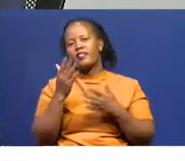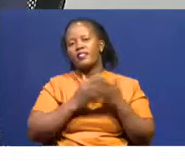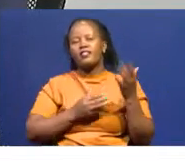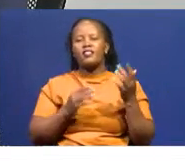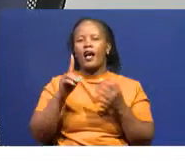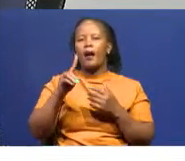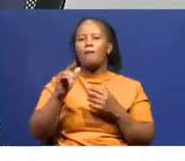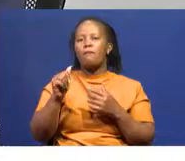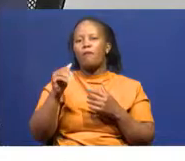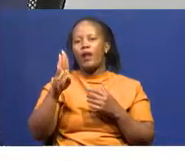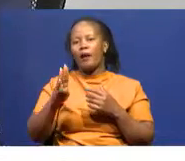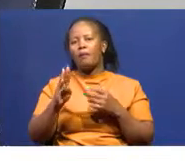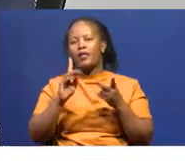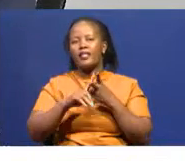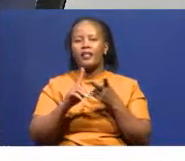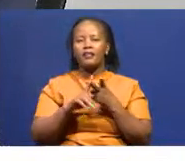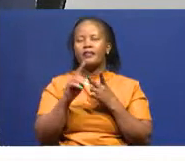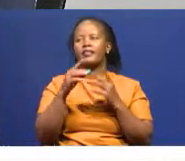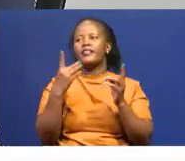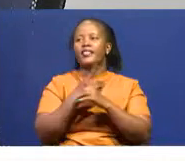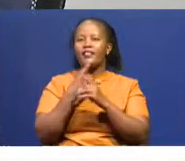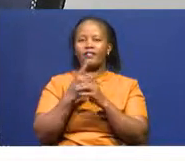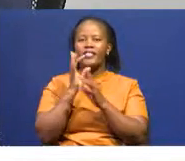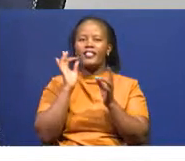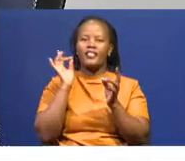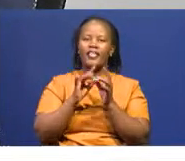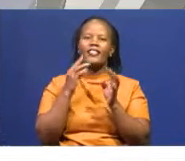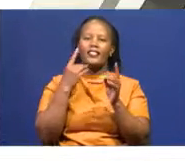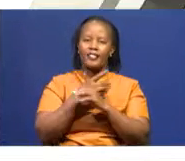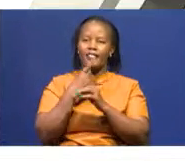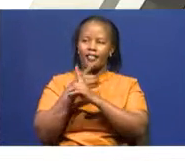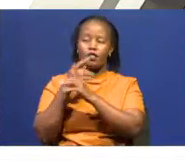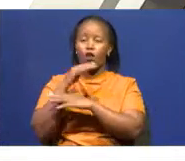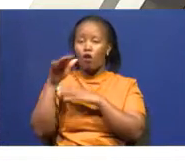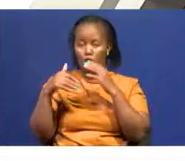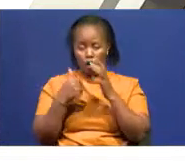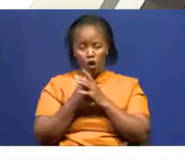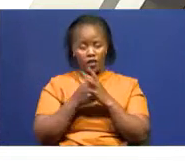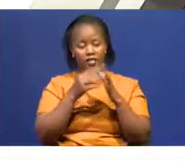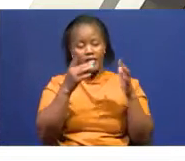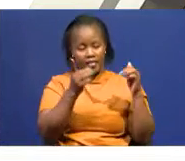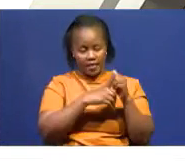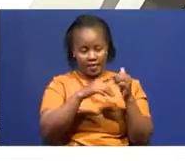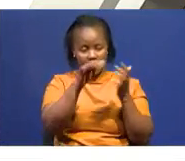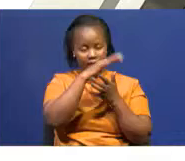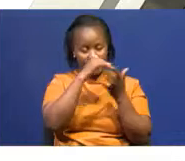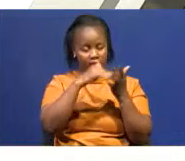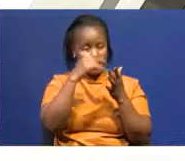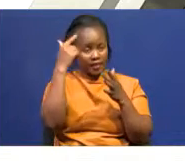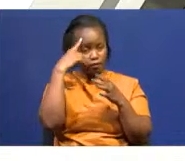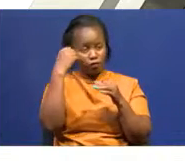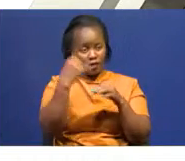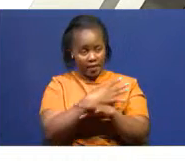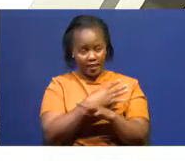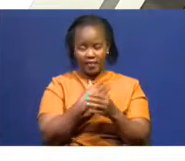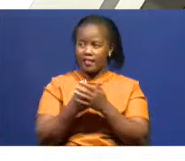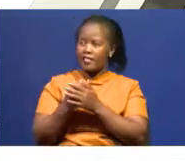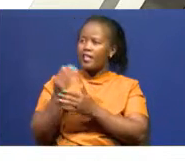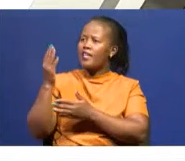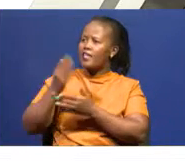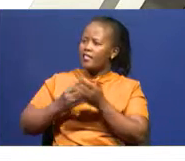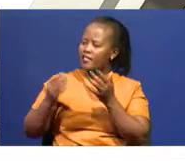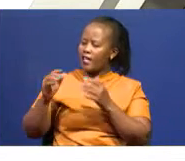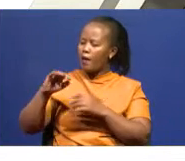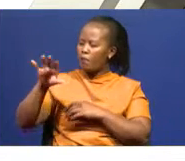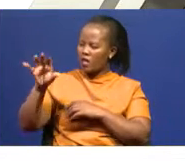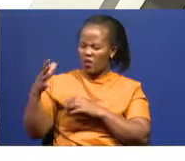biopsy, immunohistochemistry, certain treatment. In the 5 facilities. In the 6 facilities. In the 6 facilities. Mm-hmm. Some county facilities are actually